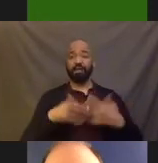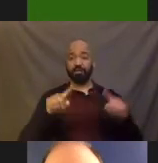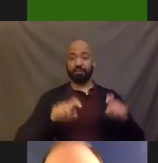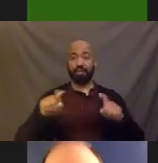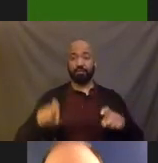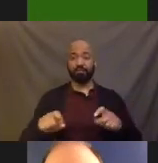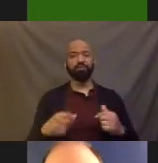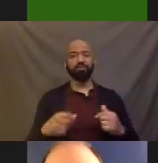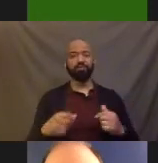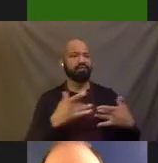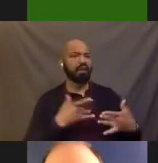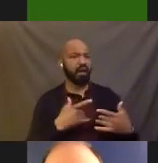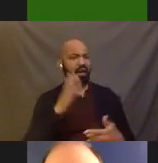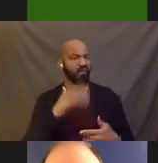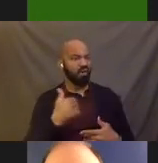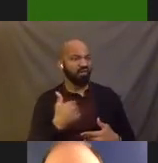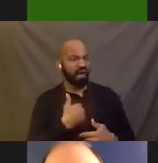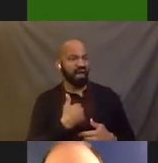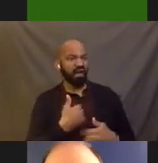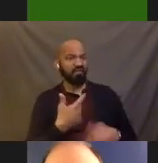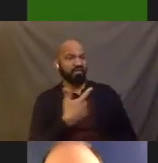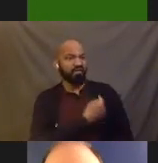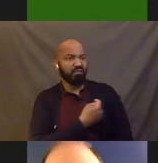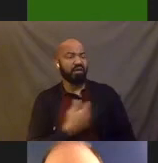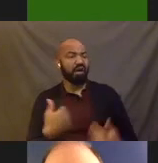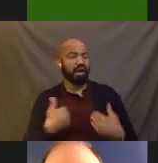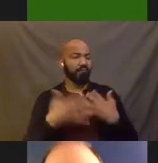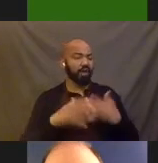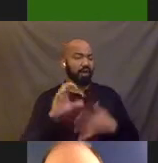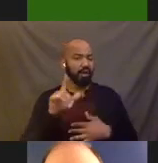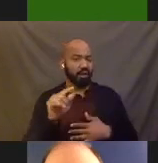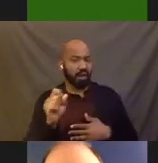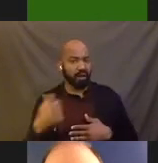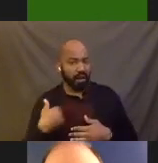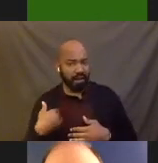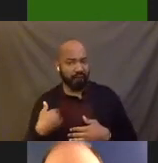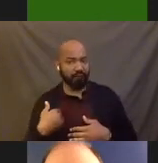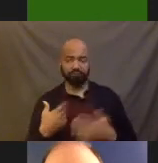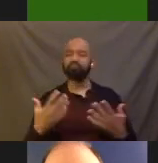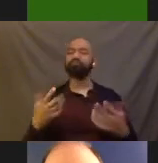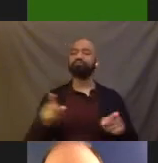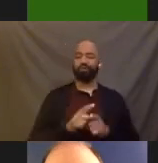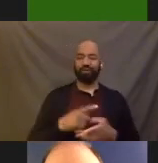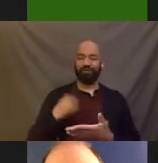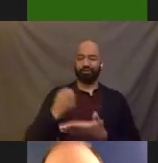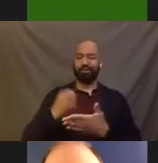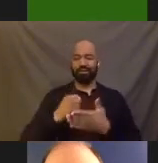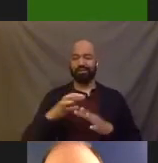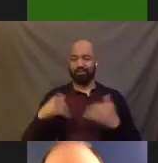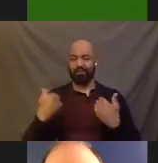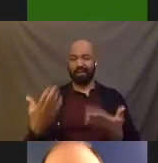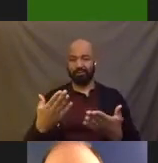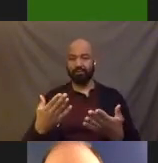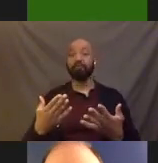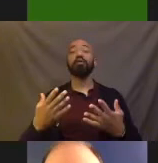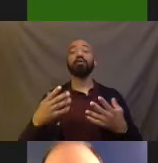that a blood clot like this has been developed. And then there's a treatment that has been developed as well. So there is a response